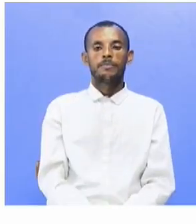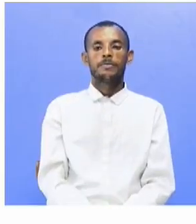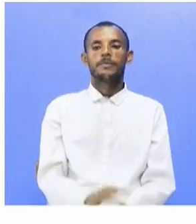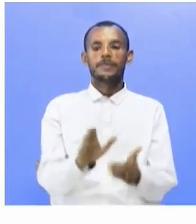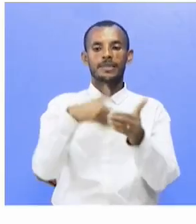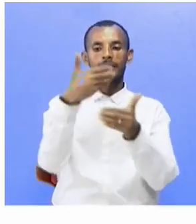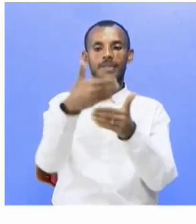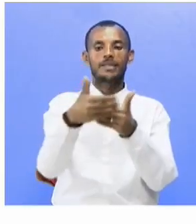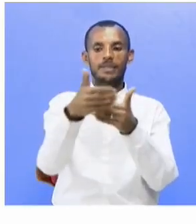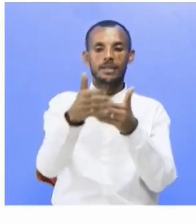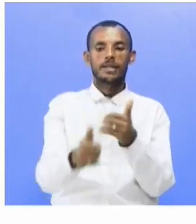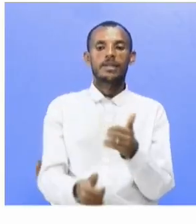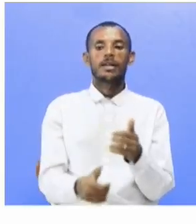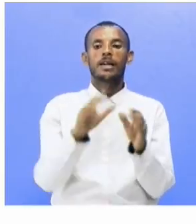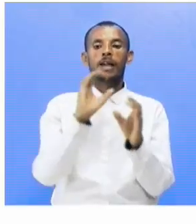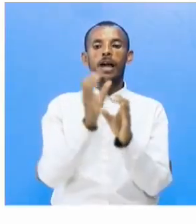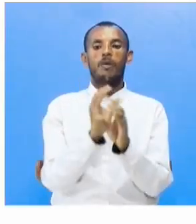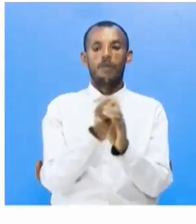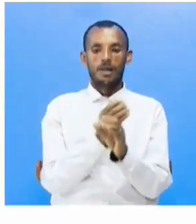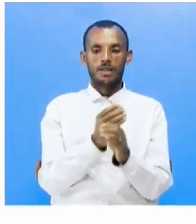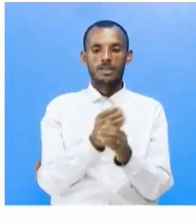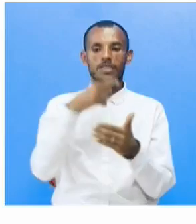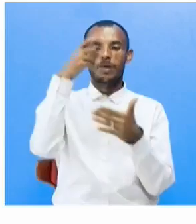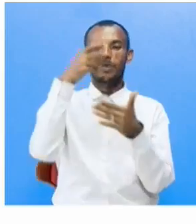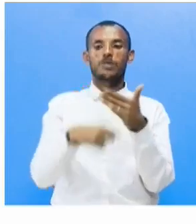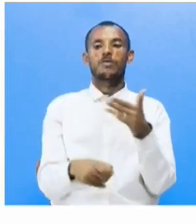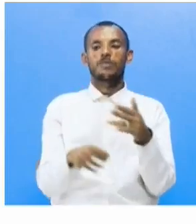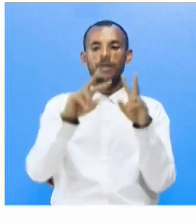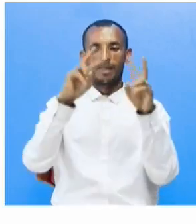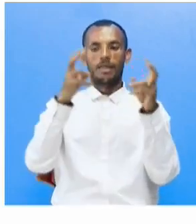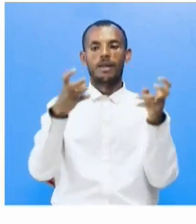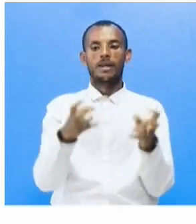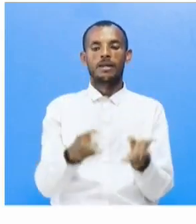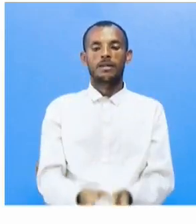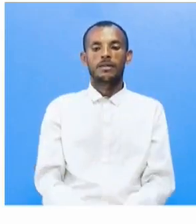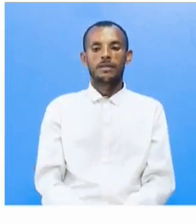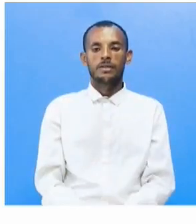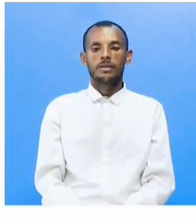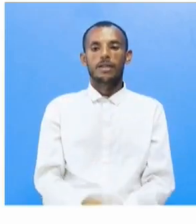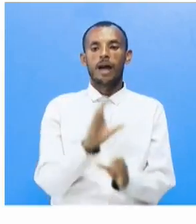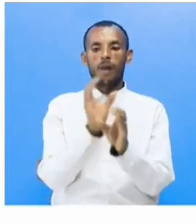Then, calculate the cost of the article. Calculate